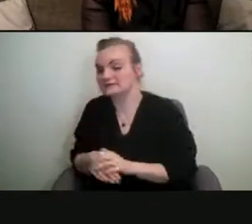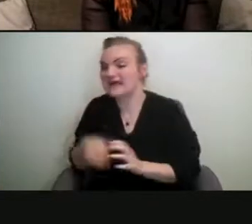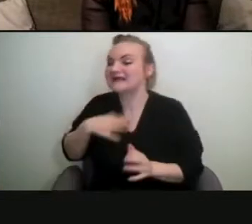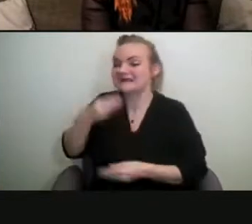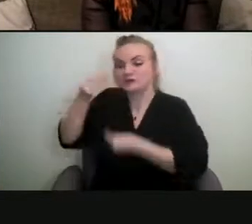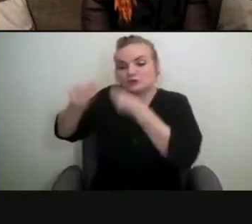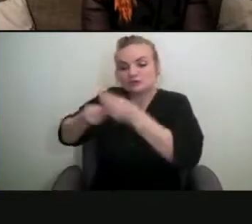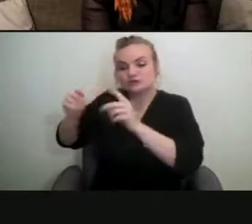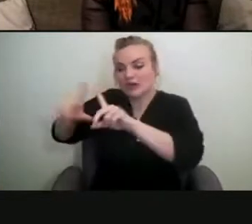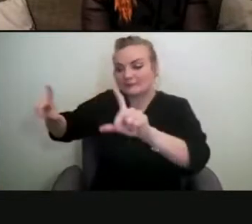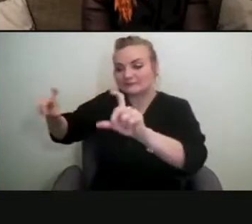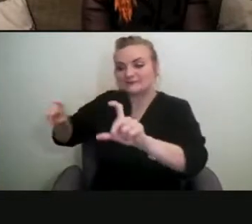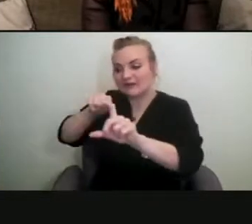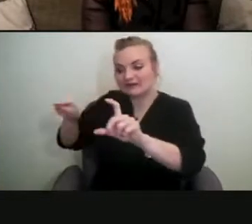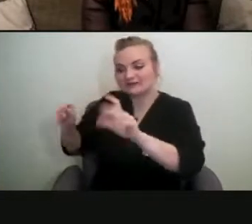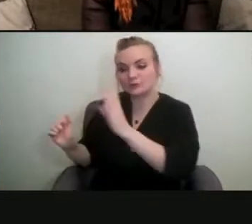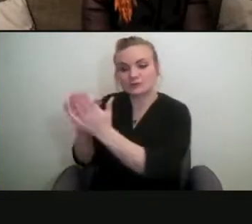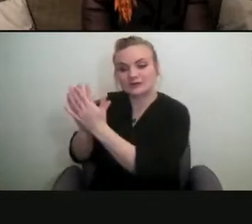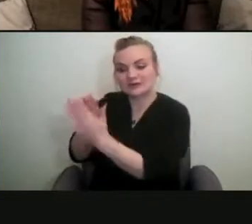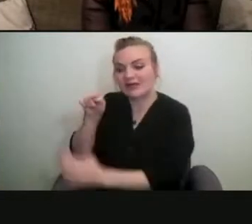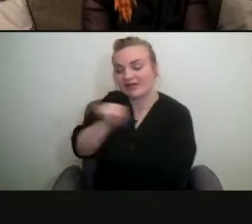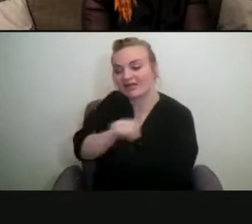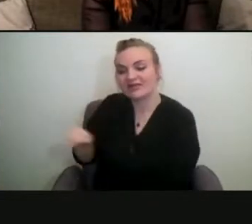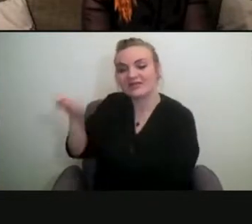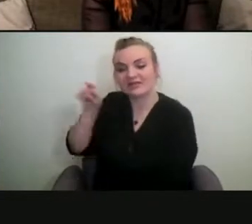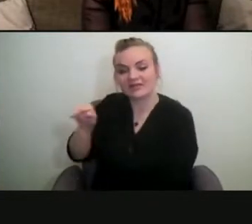I find in my experience is